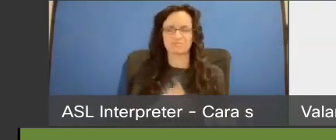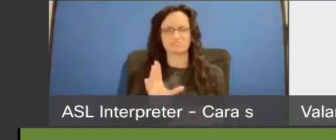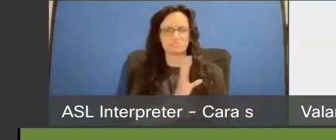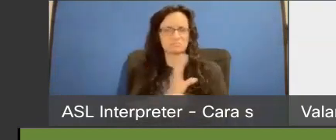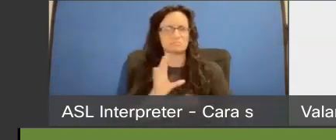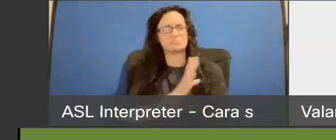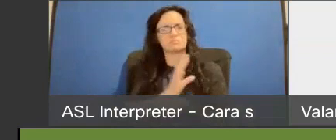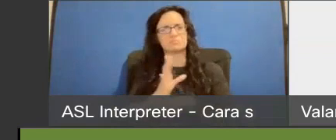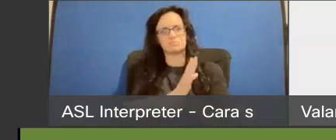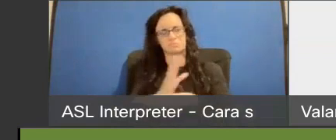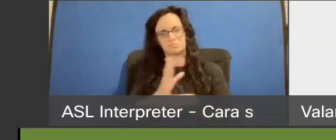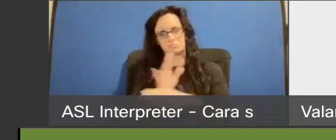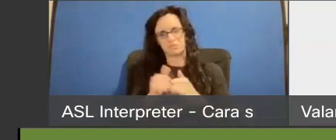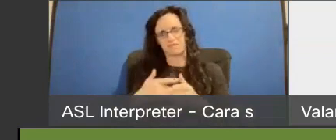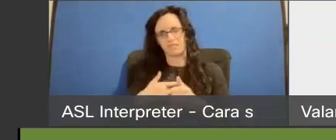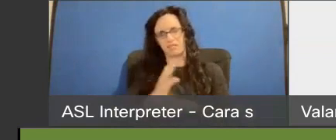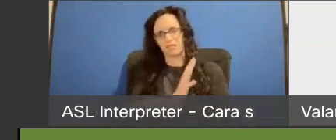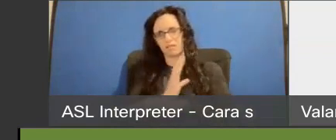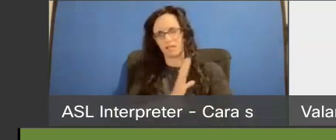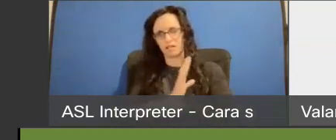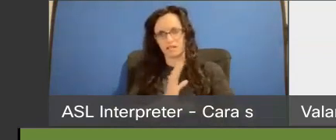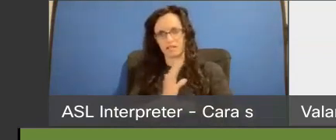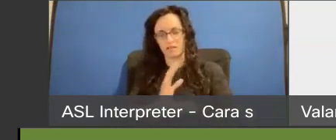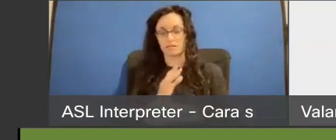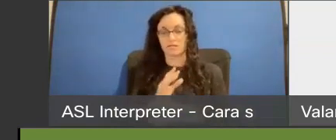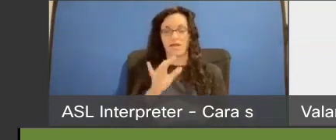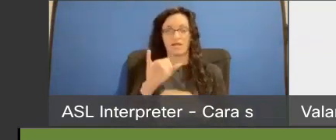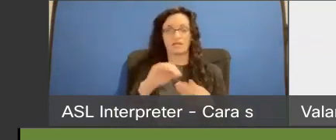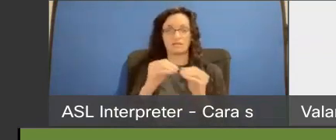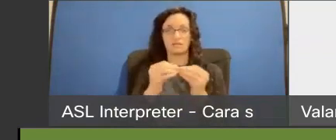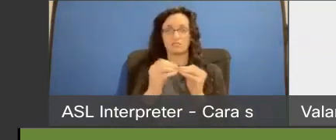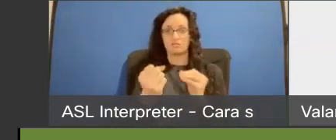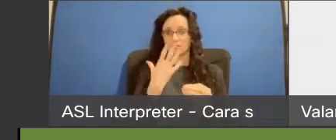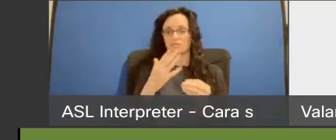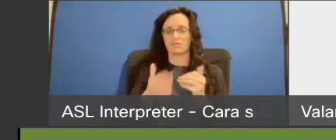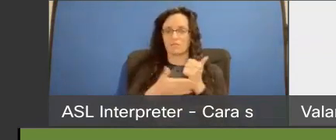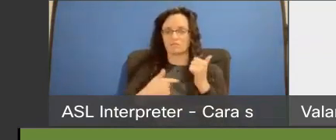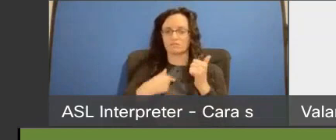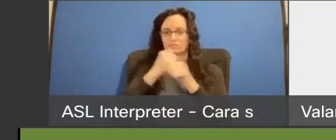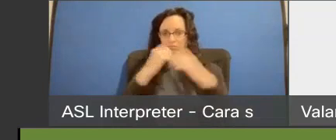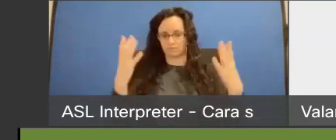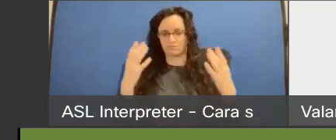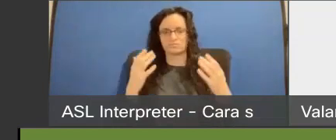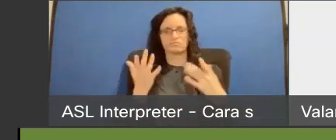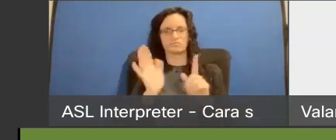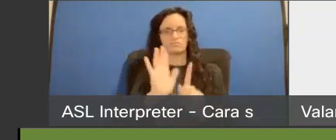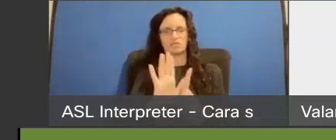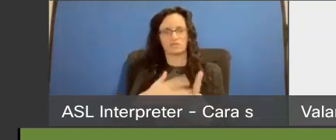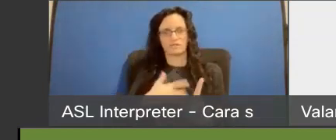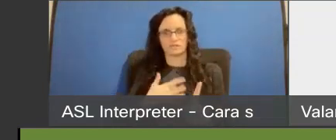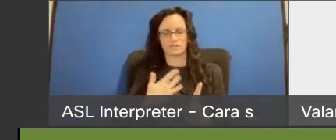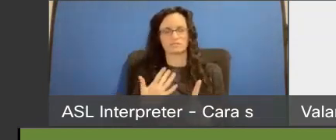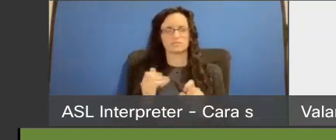Where would you say you fall?" That's helpful because it gives me an idea of where the person is. It's something we can check